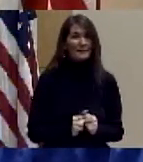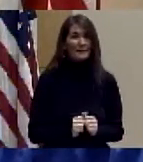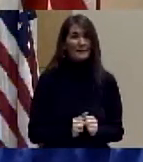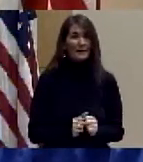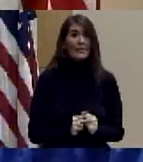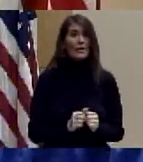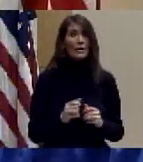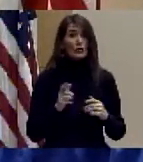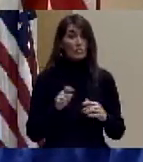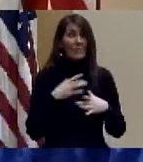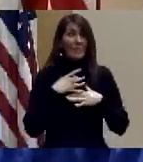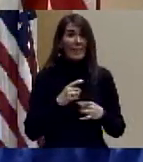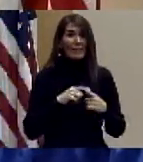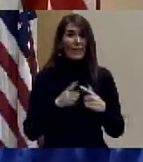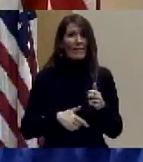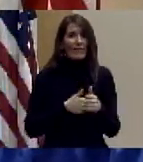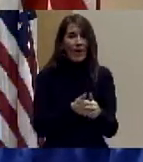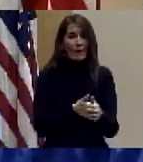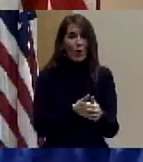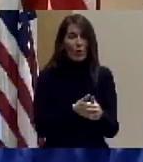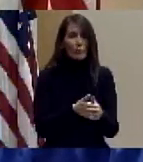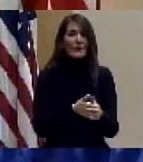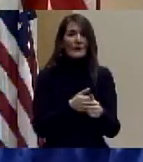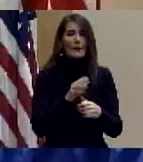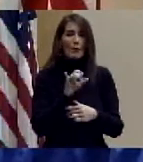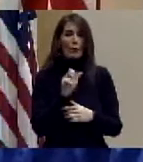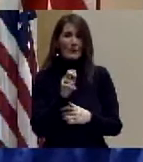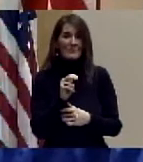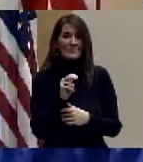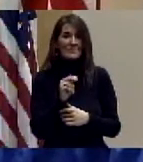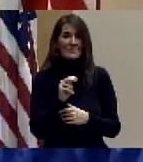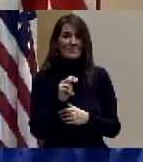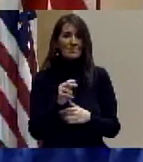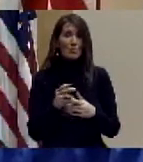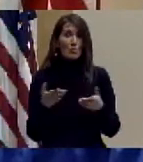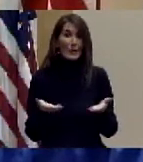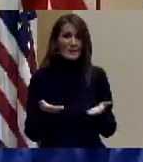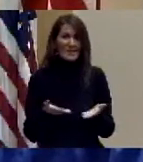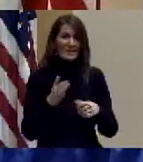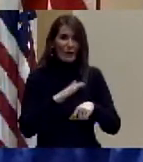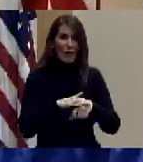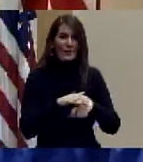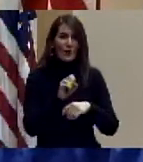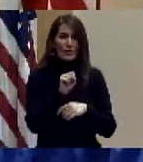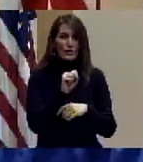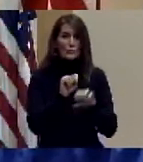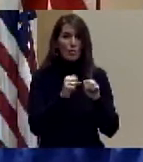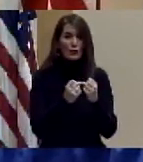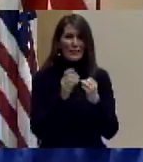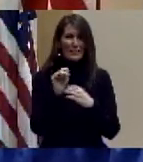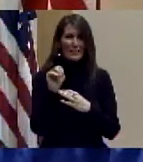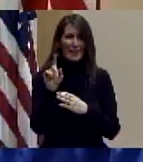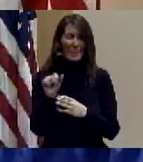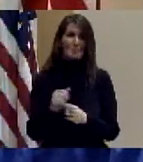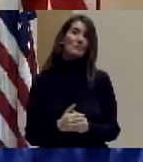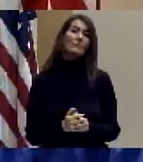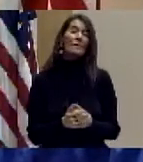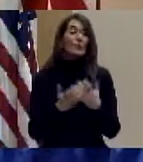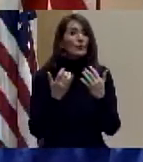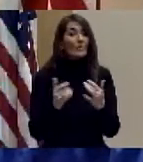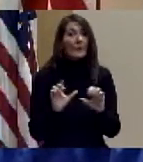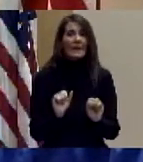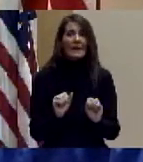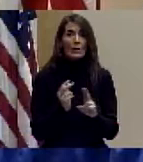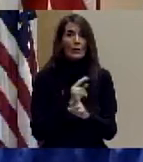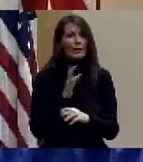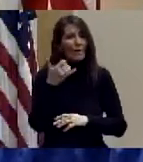the town of Brighton's growing presence. Now today, we can all pull out our phones.